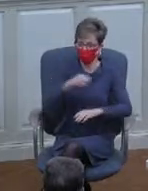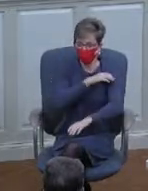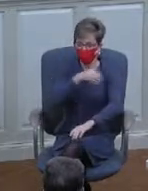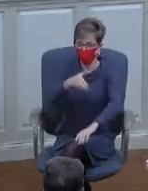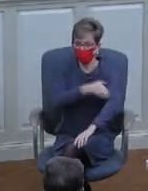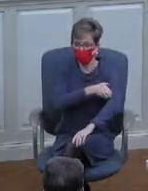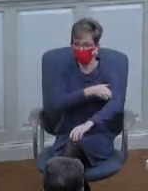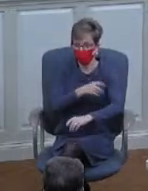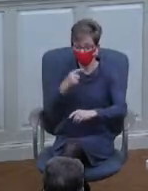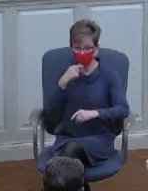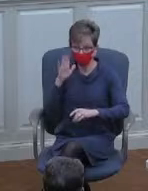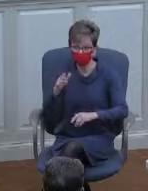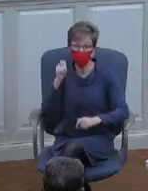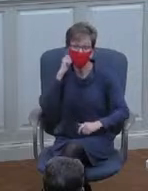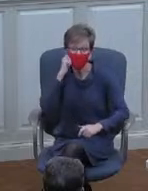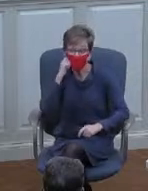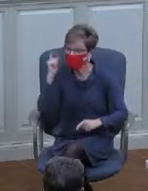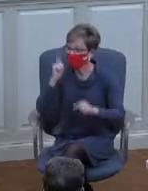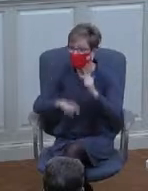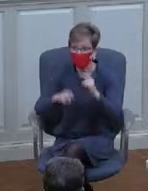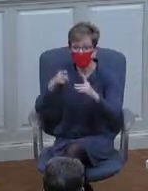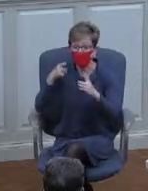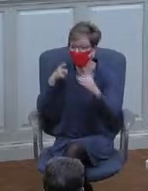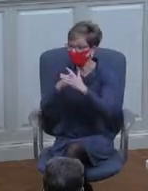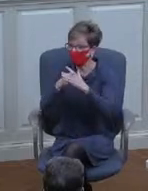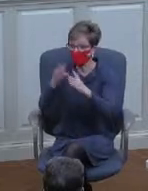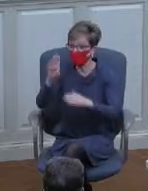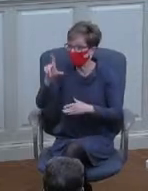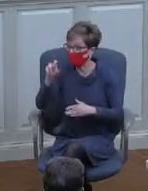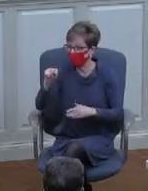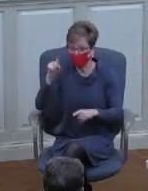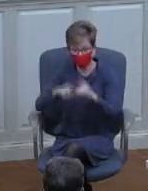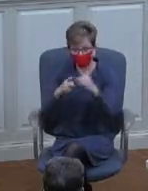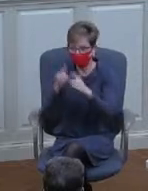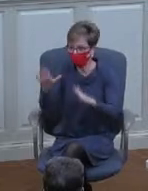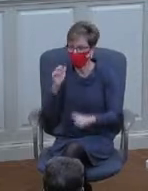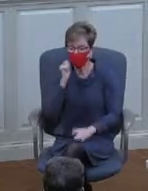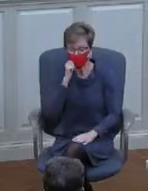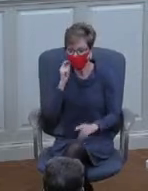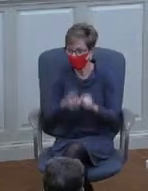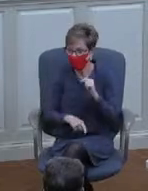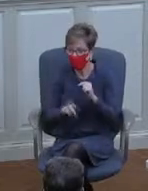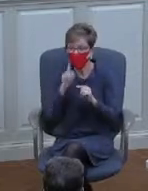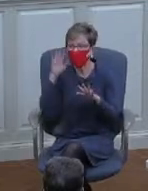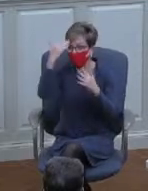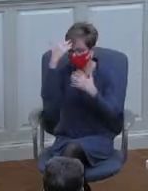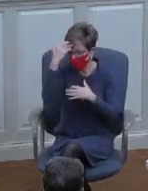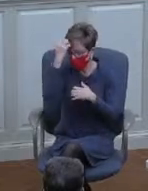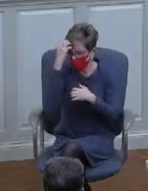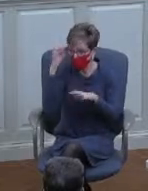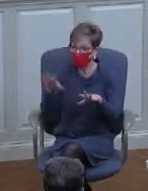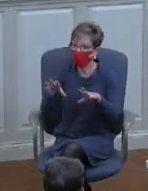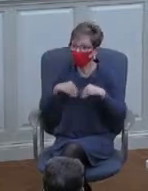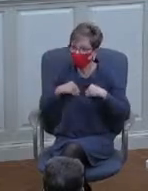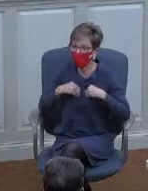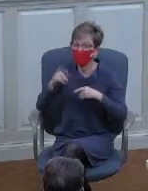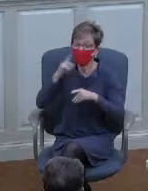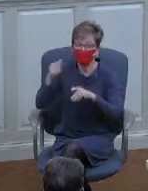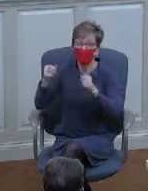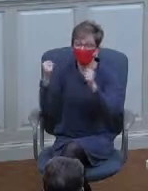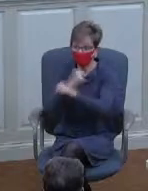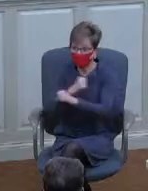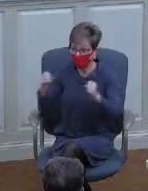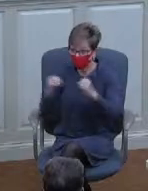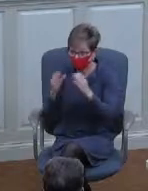skin was impervious to bullets. Whipped into a frenzy, they rashly attacked forces under future